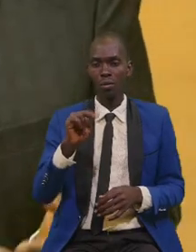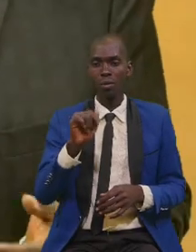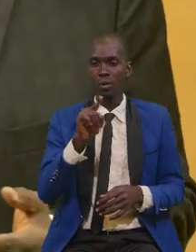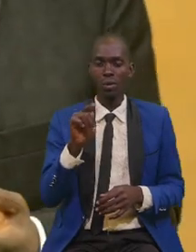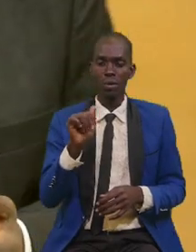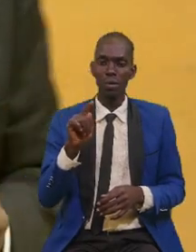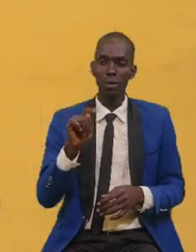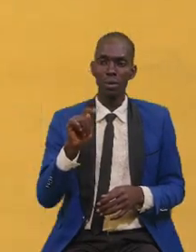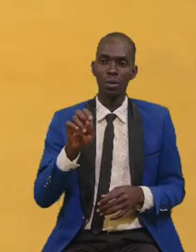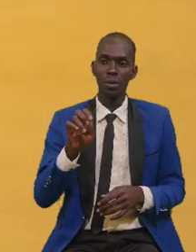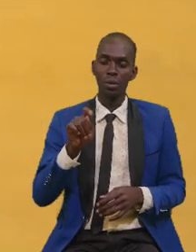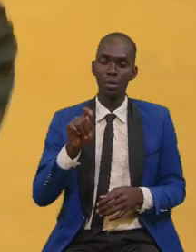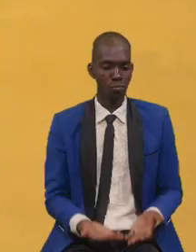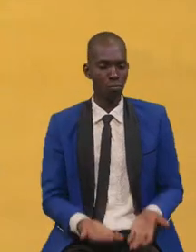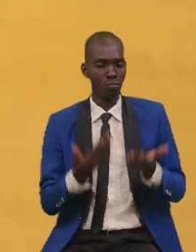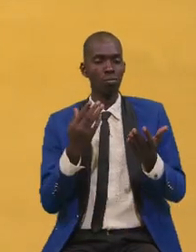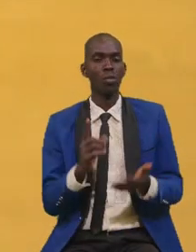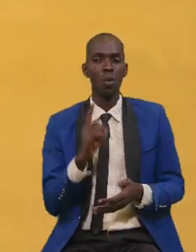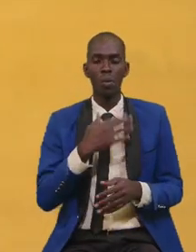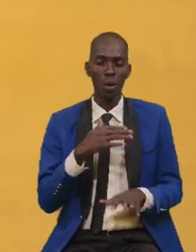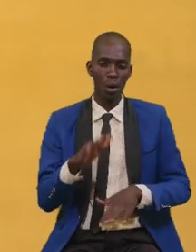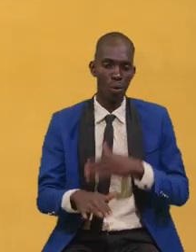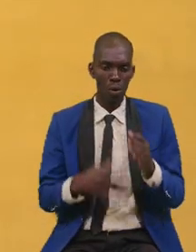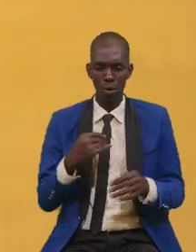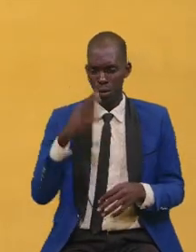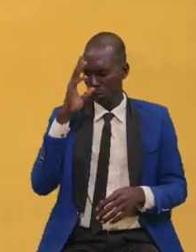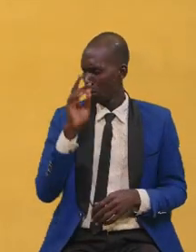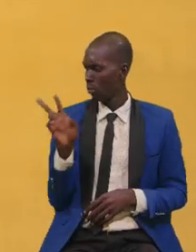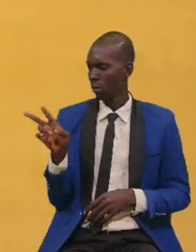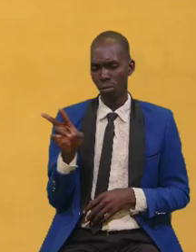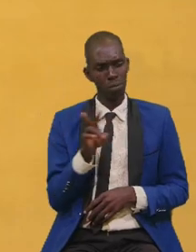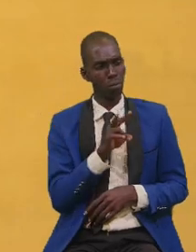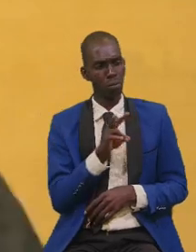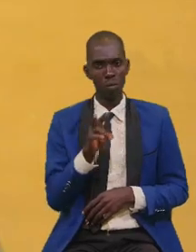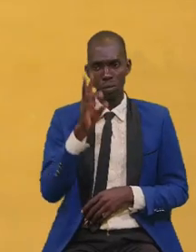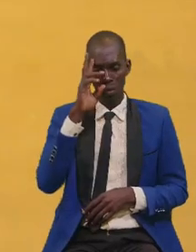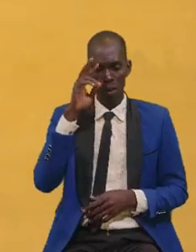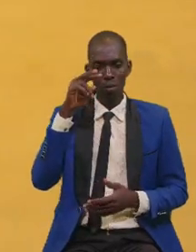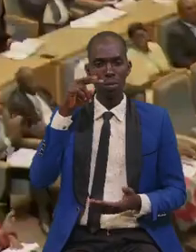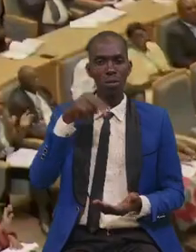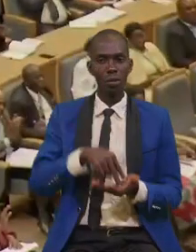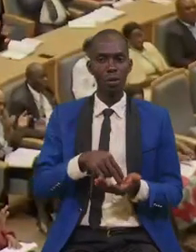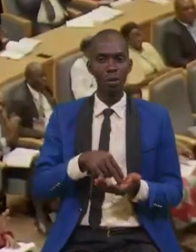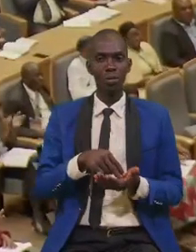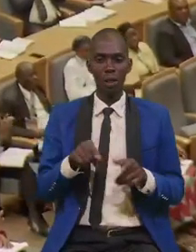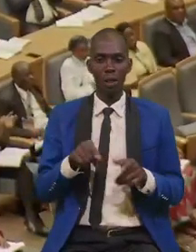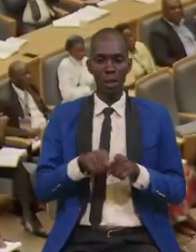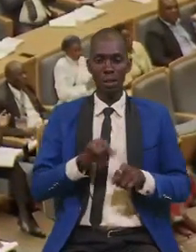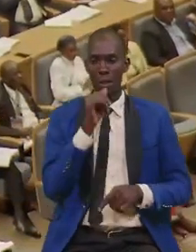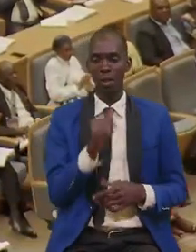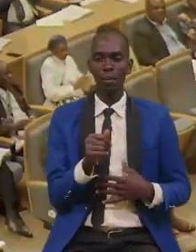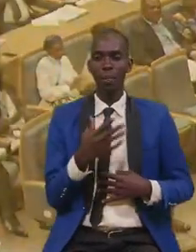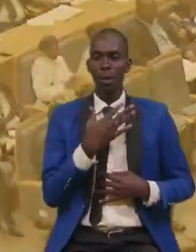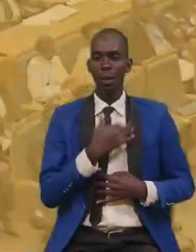the boy looked here and there, and he stood up like I'm standing up, and he began to walk, what he had